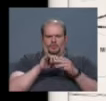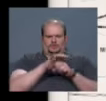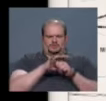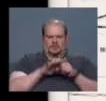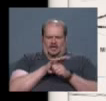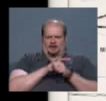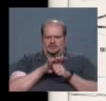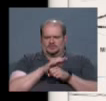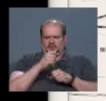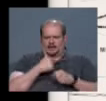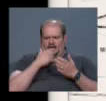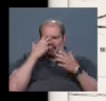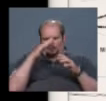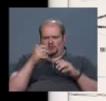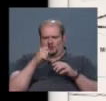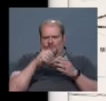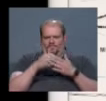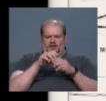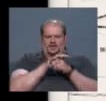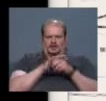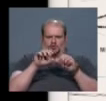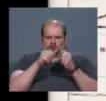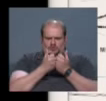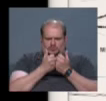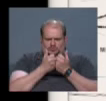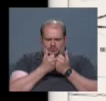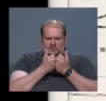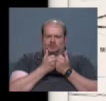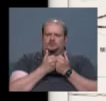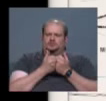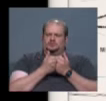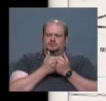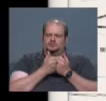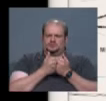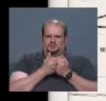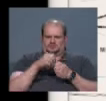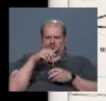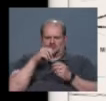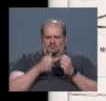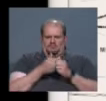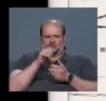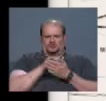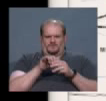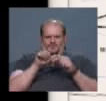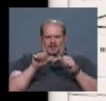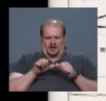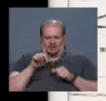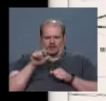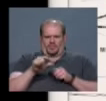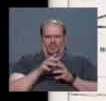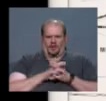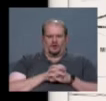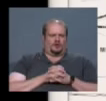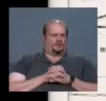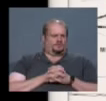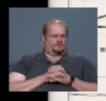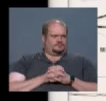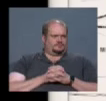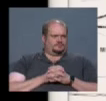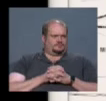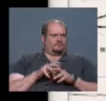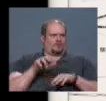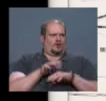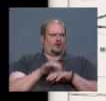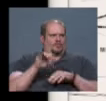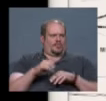areas? Because I don't know of any neighborhood associations right in most of that area there. On